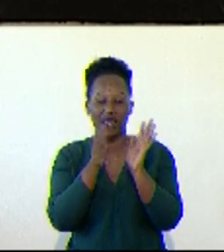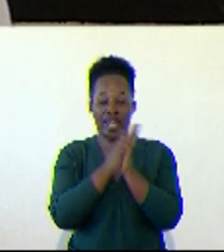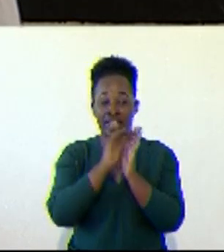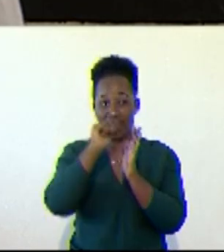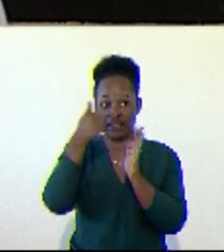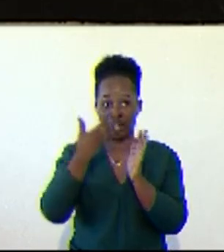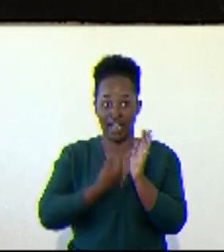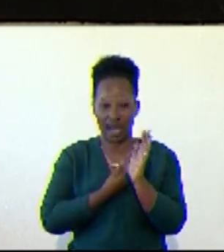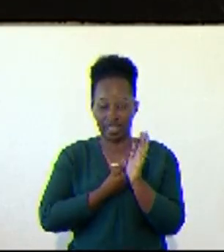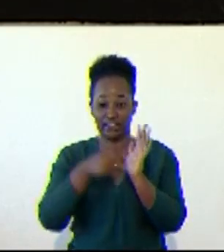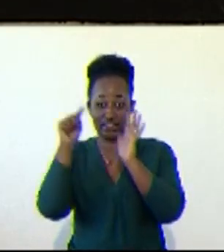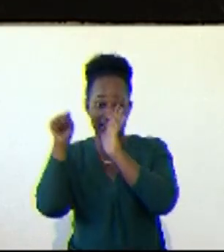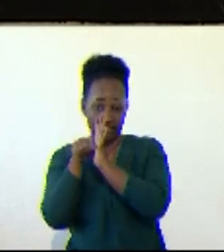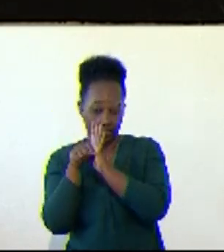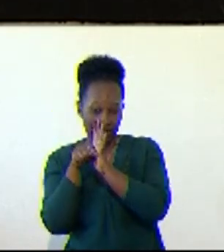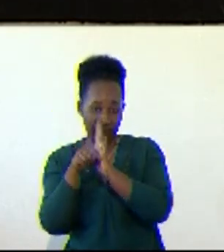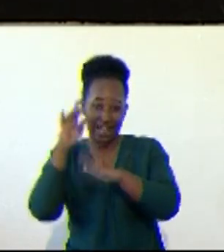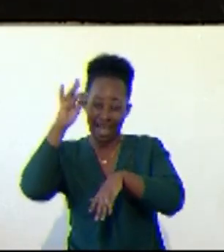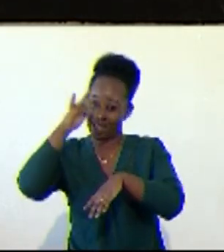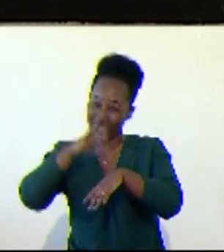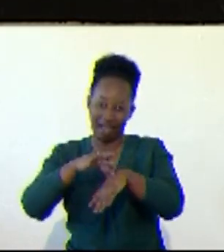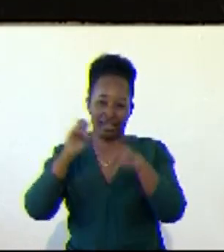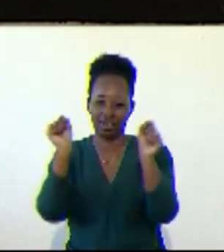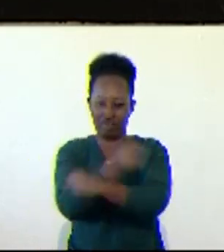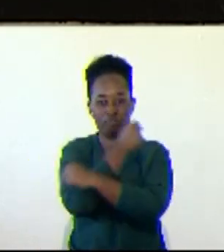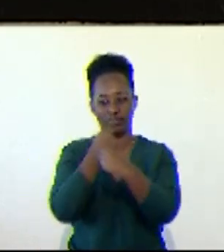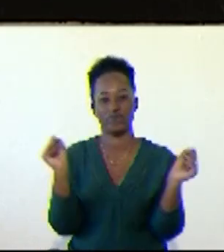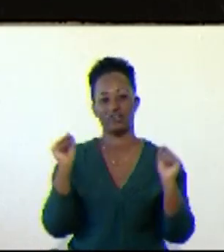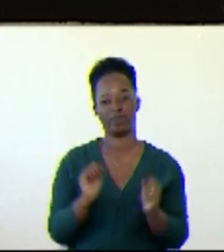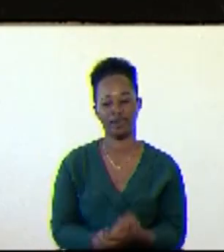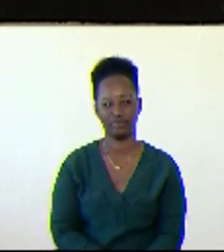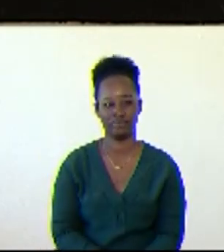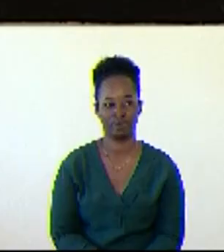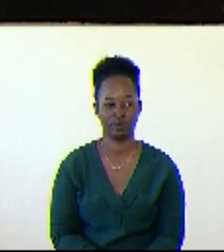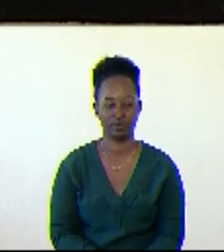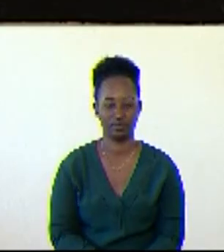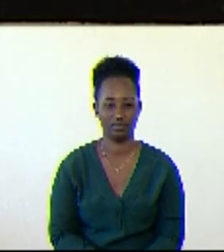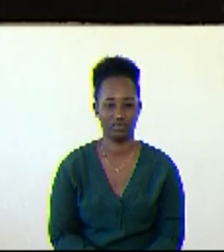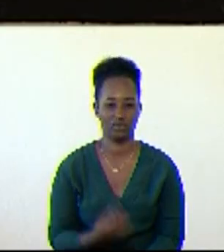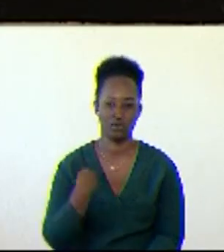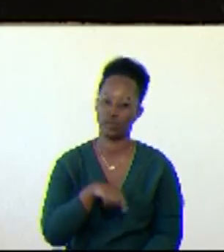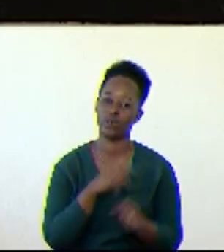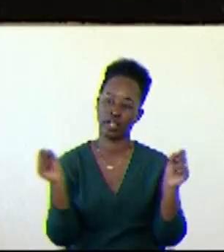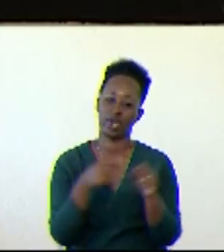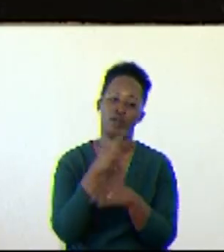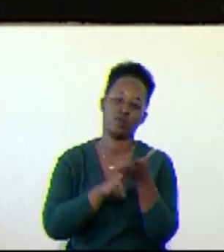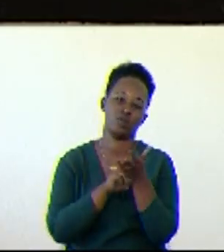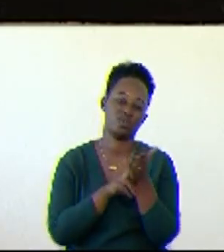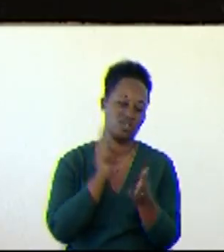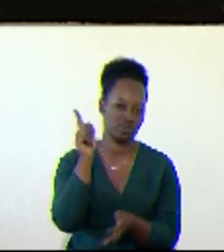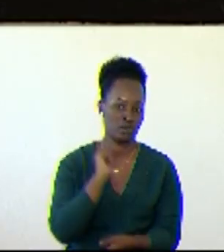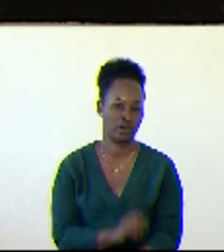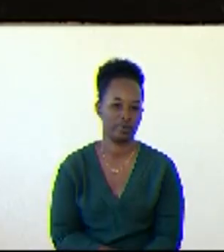so the attack is not possible. It is totally impossible. So we cannot use that one.